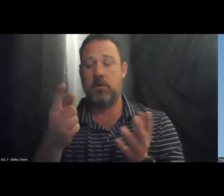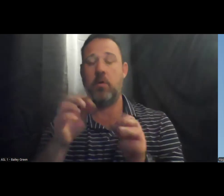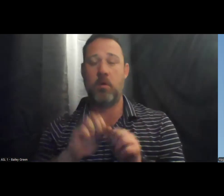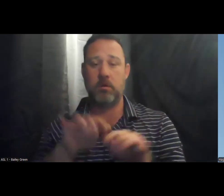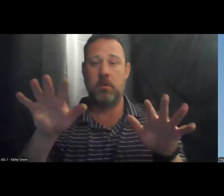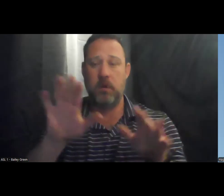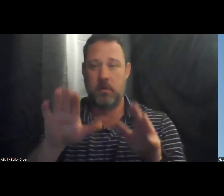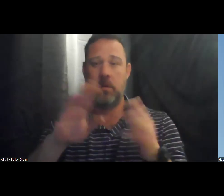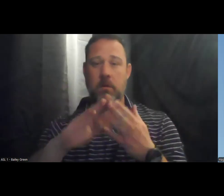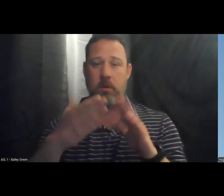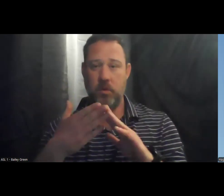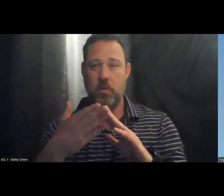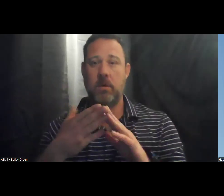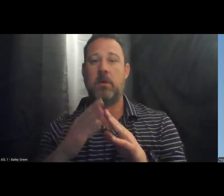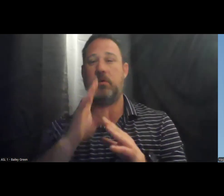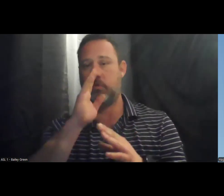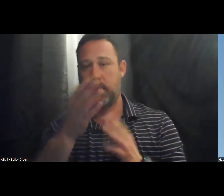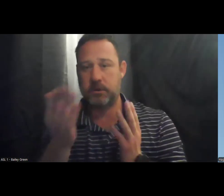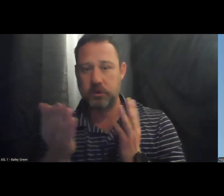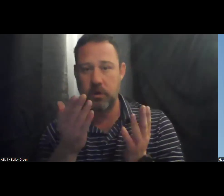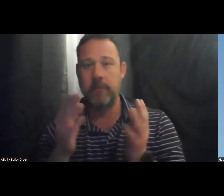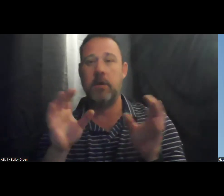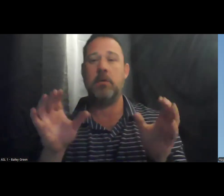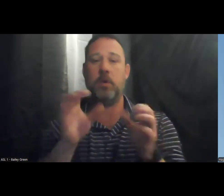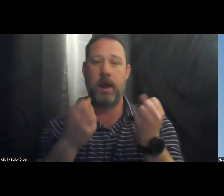in the community, doing direct services, doing the